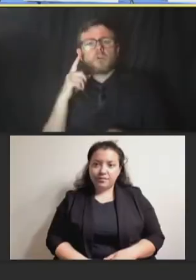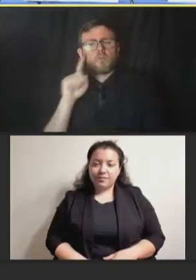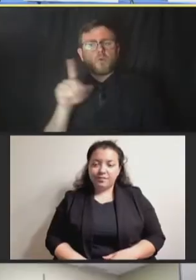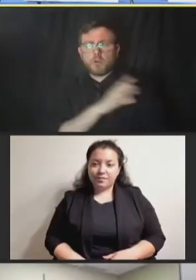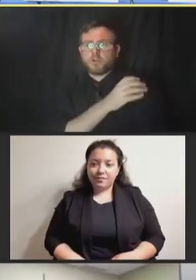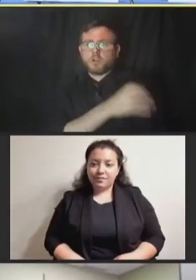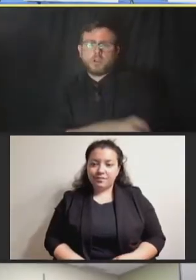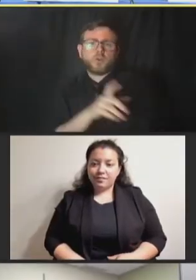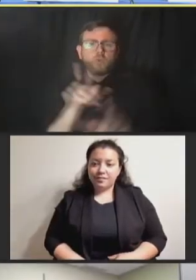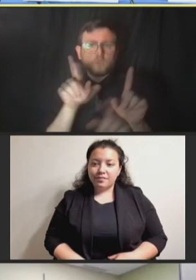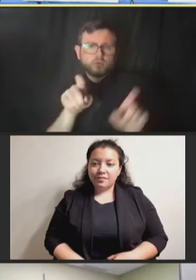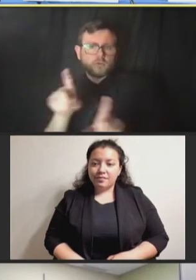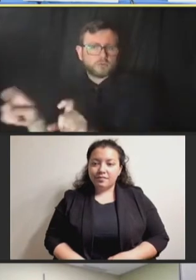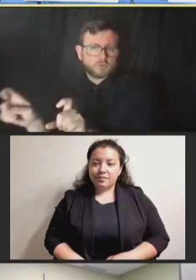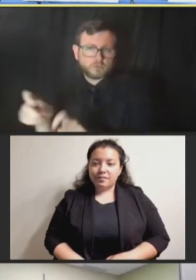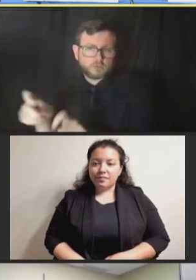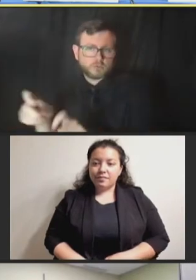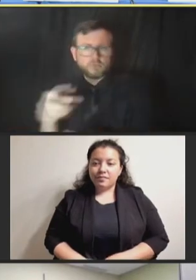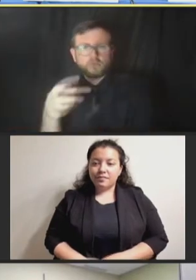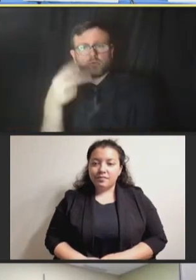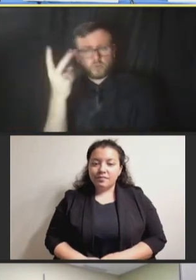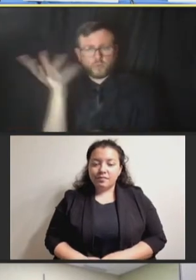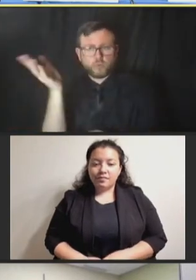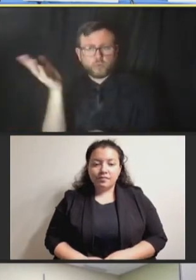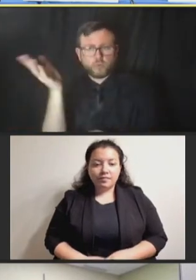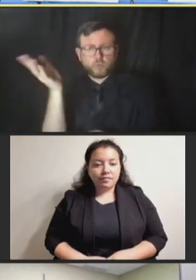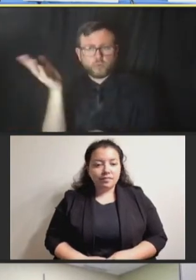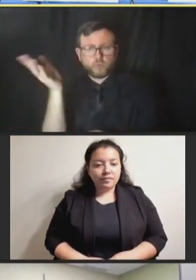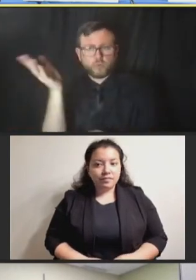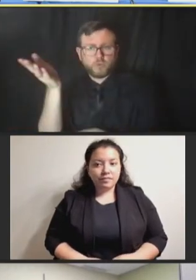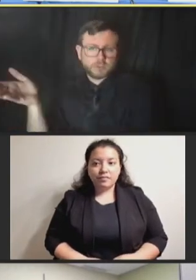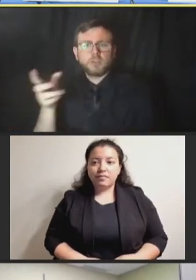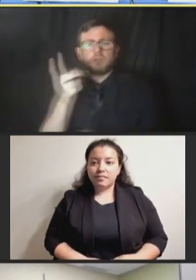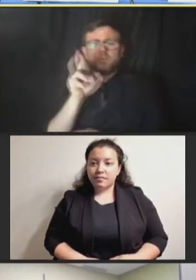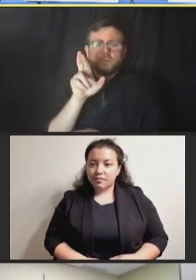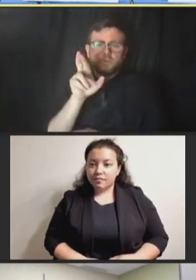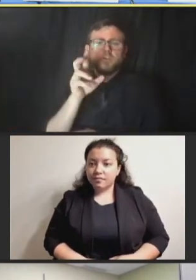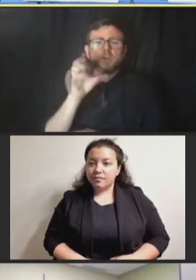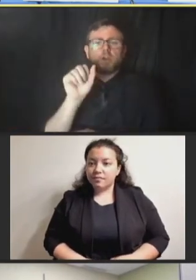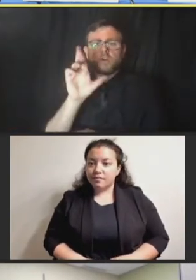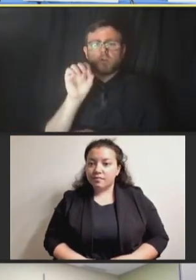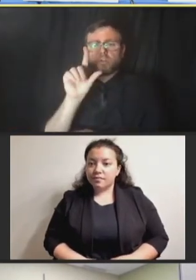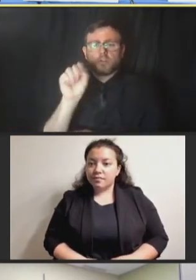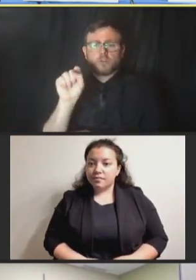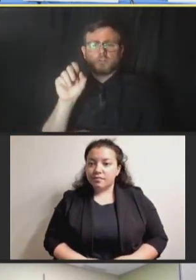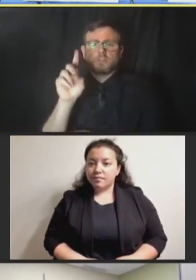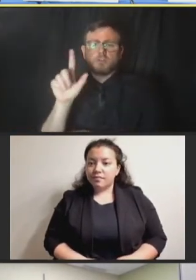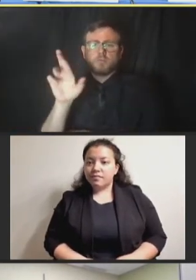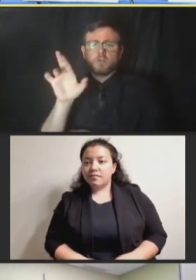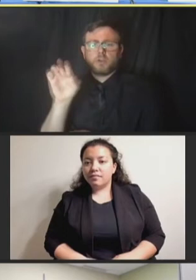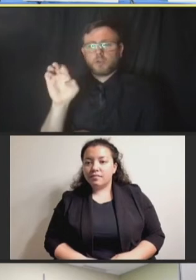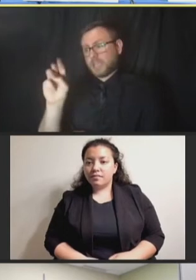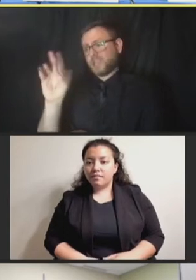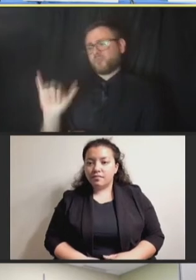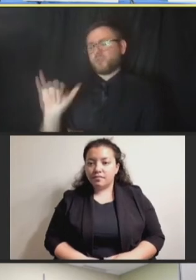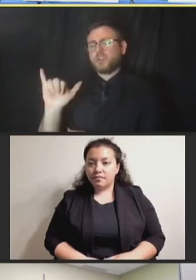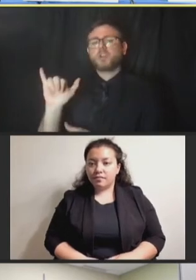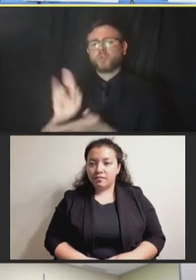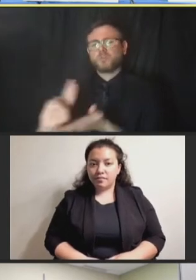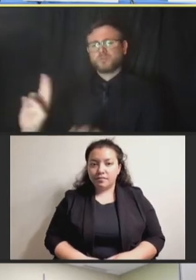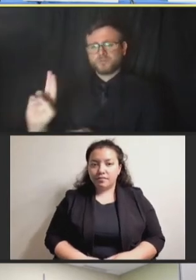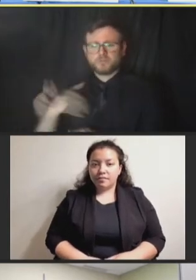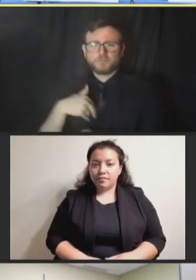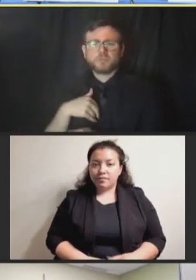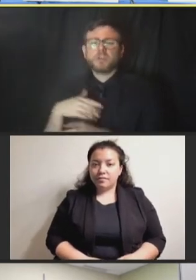2 presentations in this panel. First will be Dr. Carlos Del Rio from Emory University. He'll provide an overview of a report from